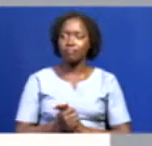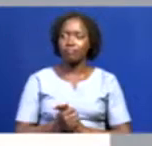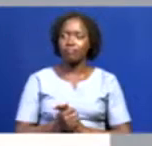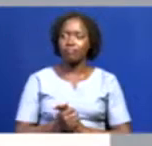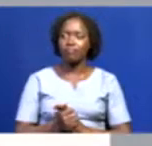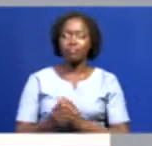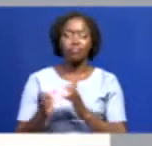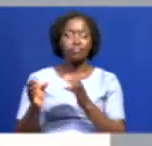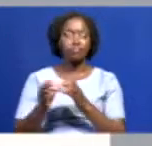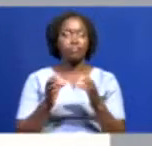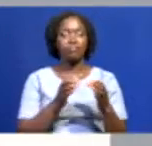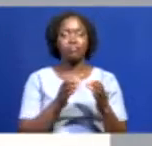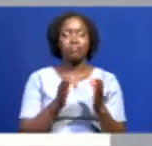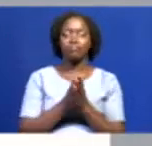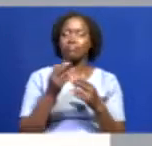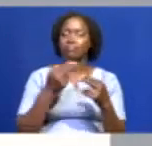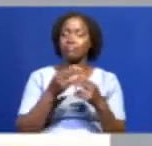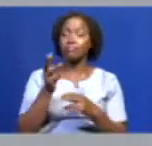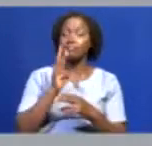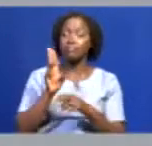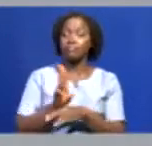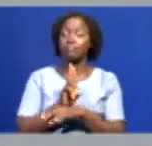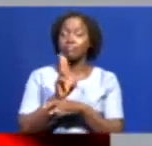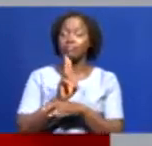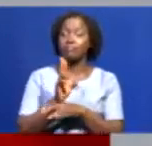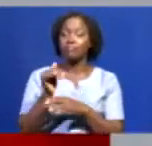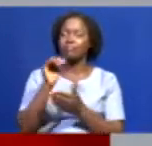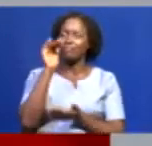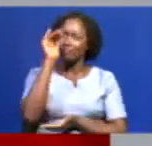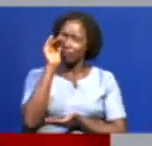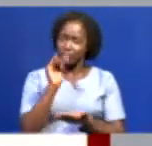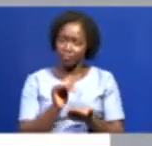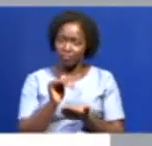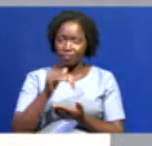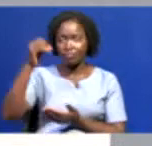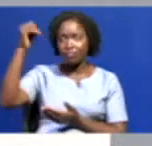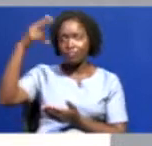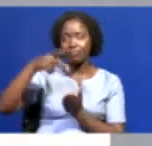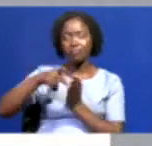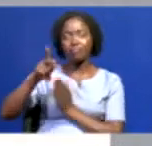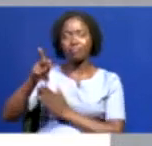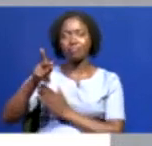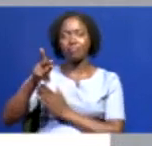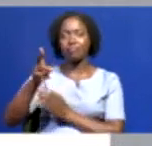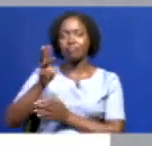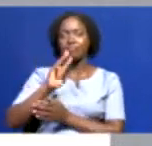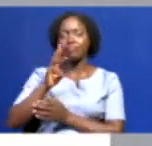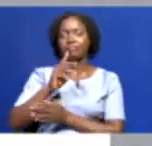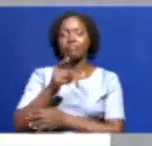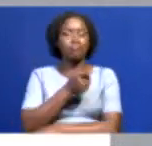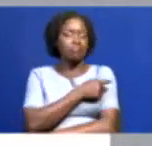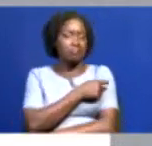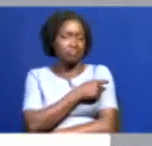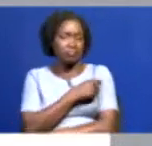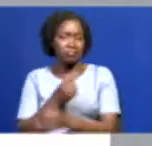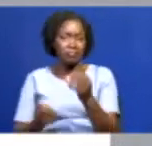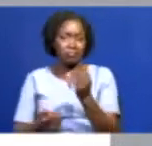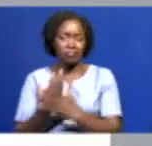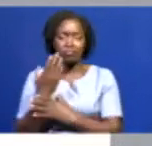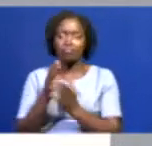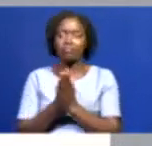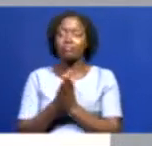Now, organizations with high water usage can now reduce their energy costs for water treatment following the launch of